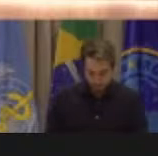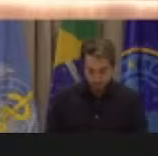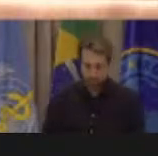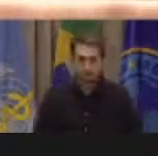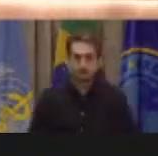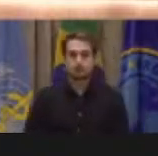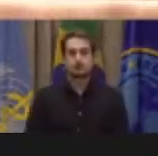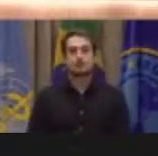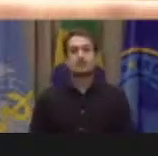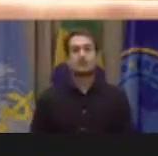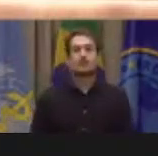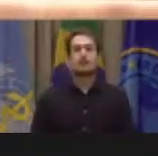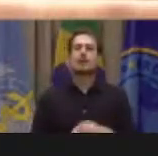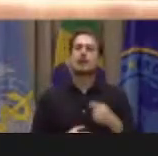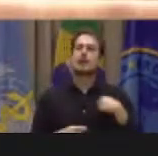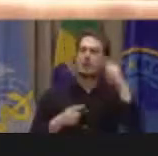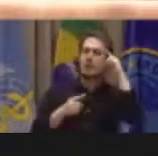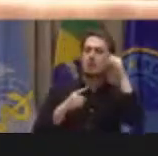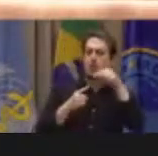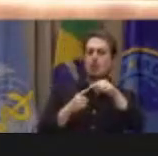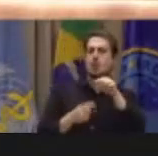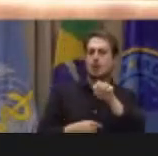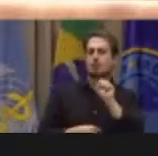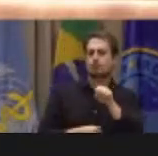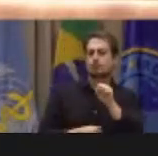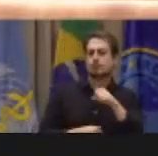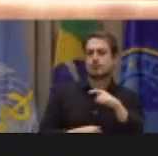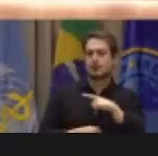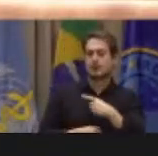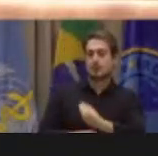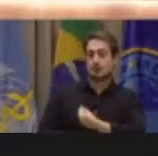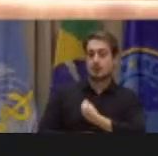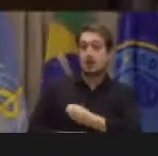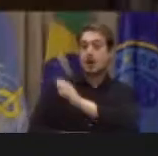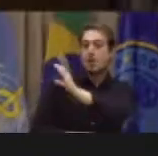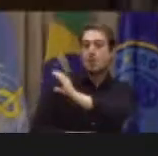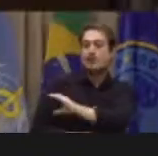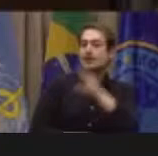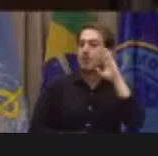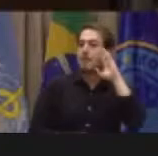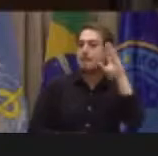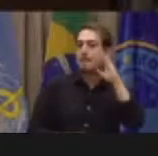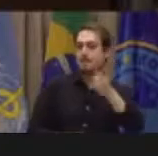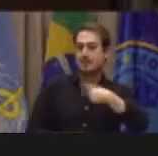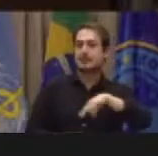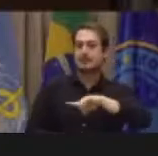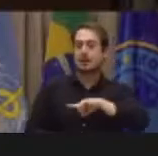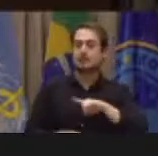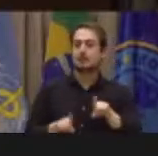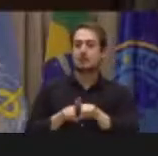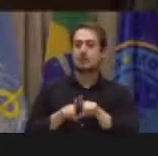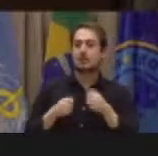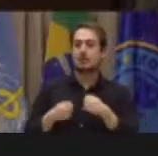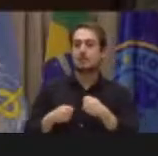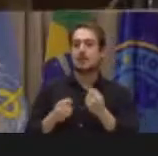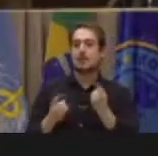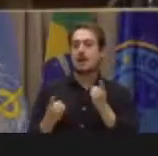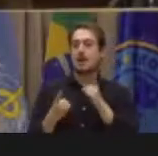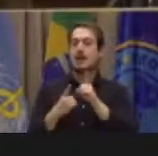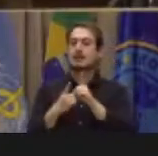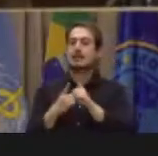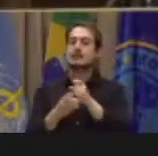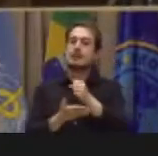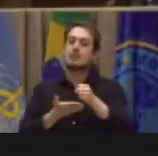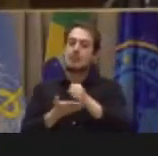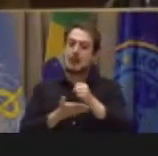It is important. I agree. We should have the main coordinator of this